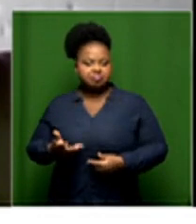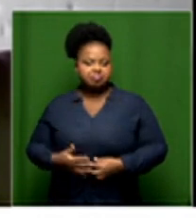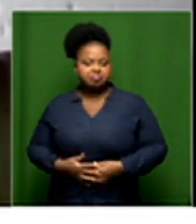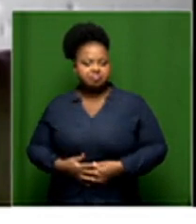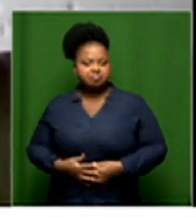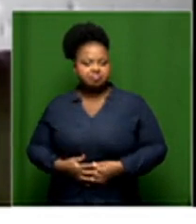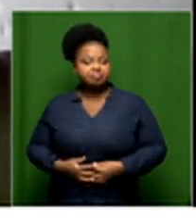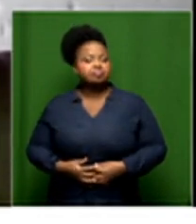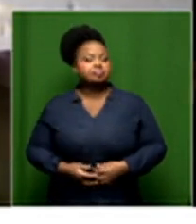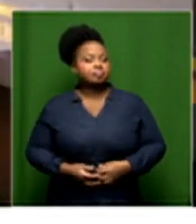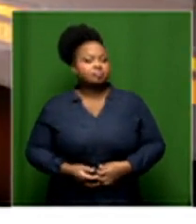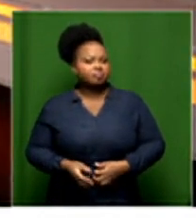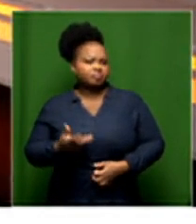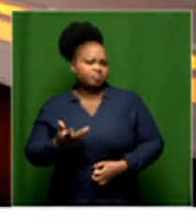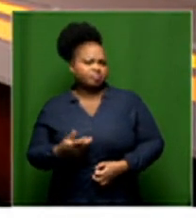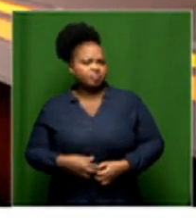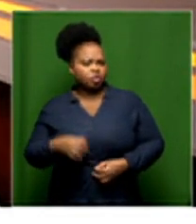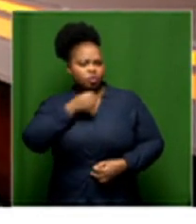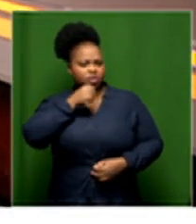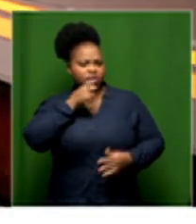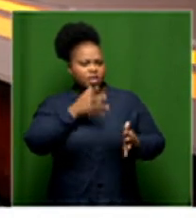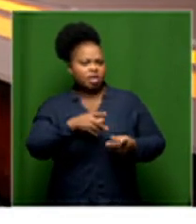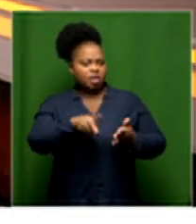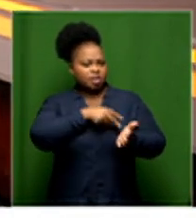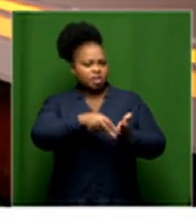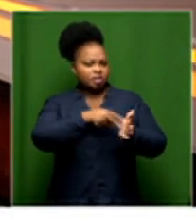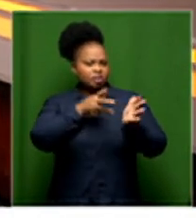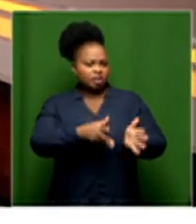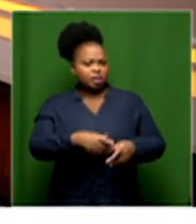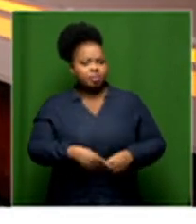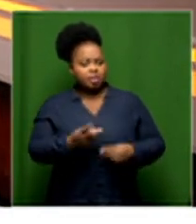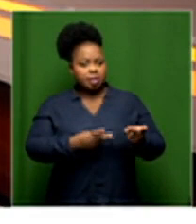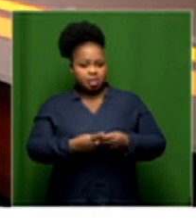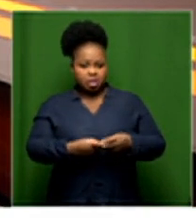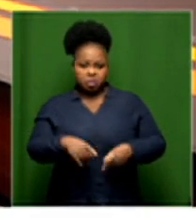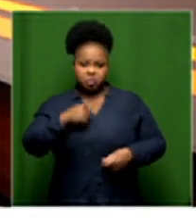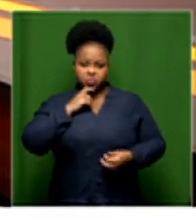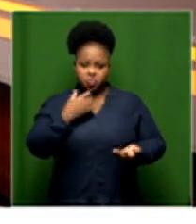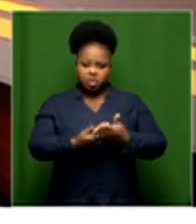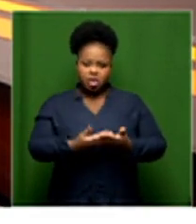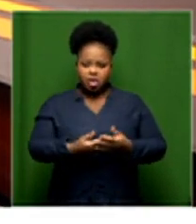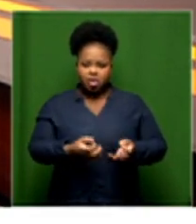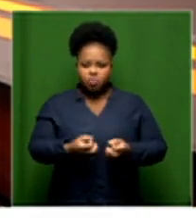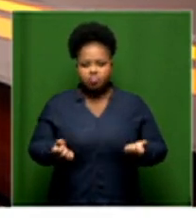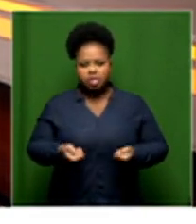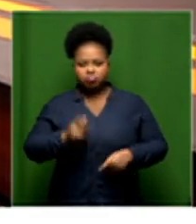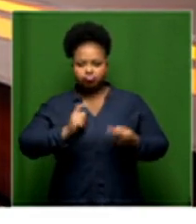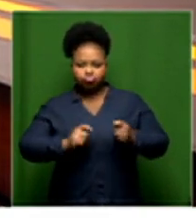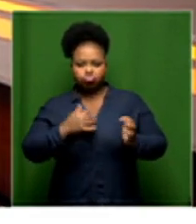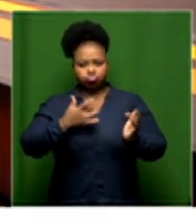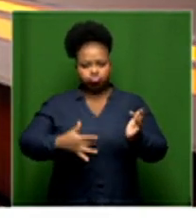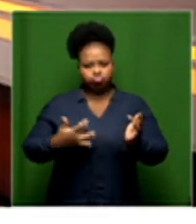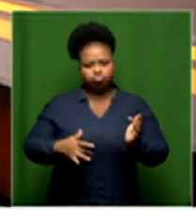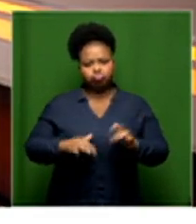industry. Kayton, apart from a singer and a dancer, you're also a multi-instrumentalist. So what role has